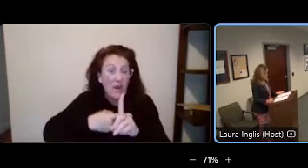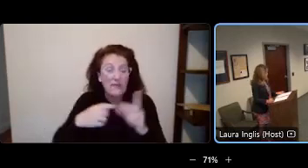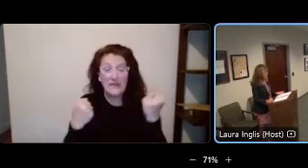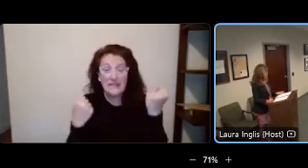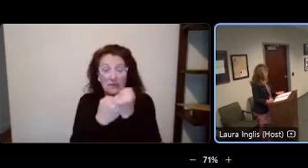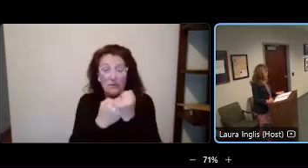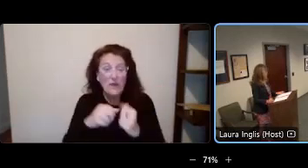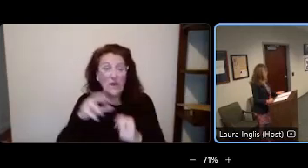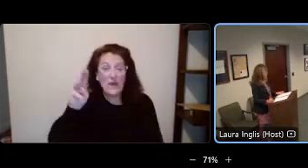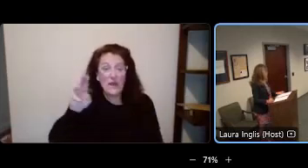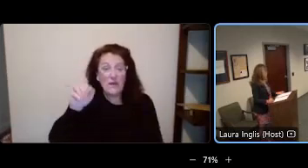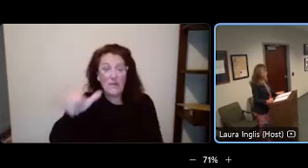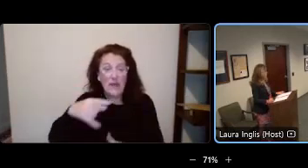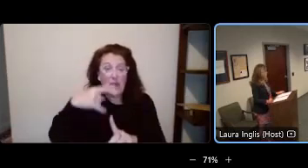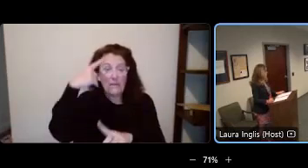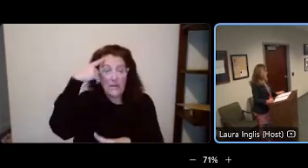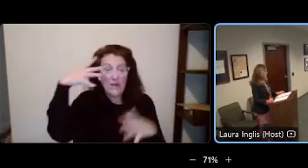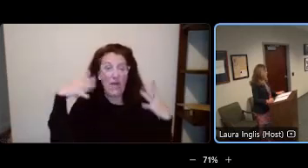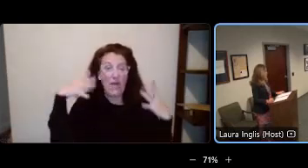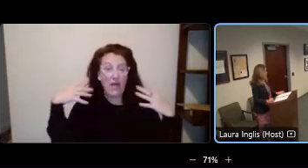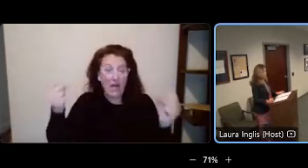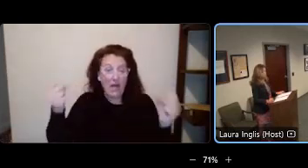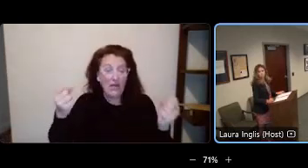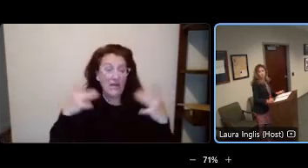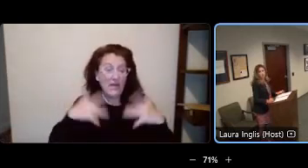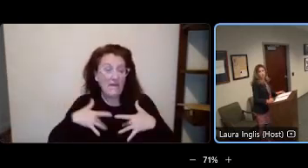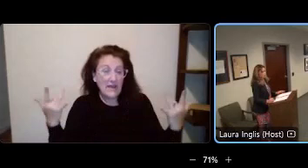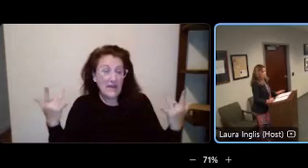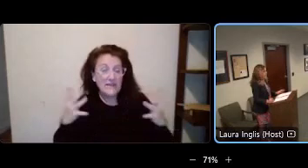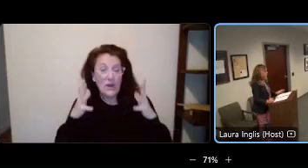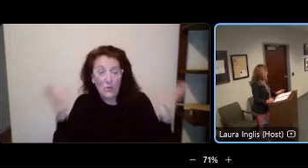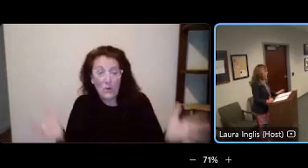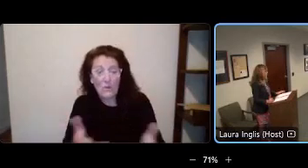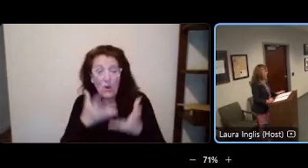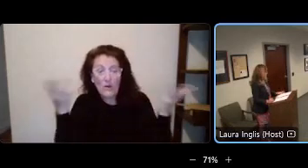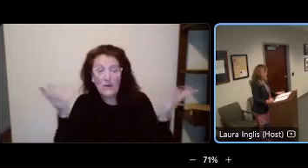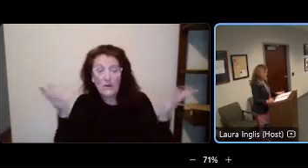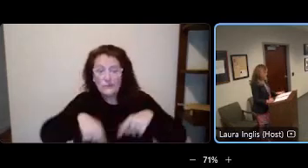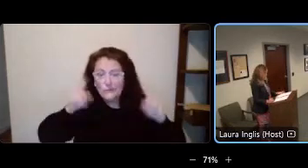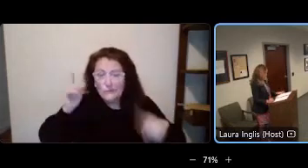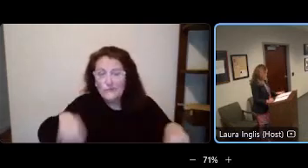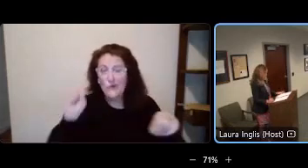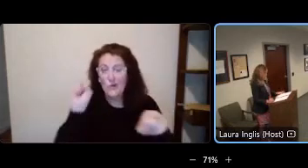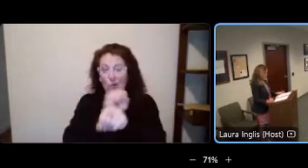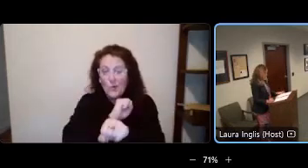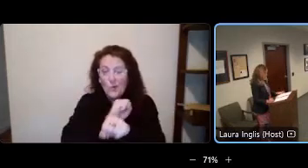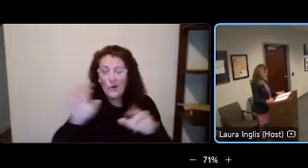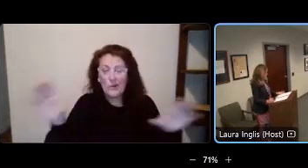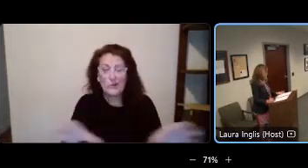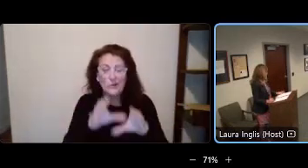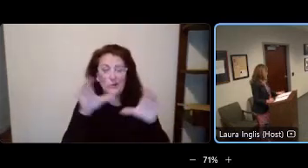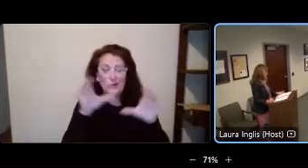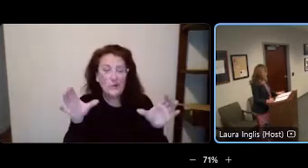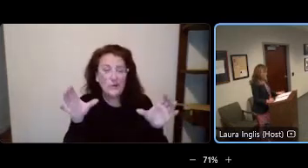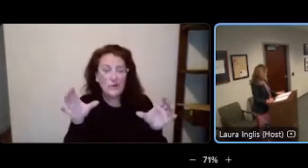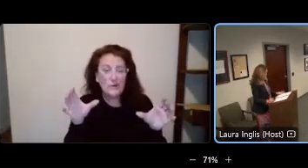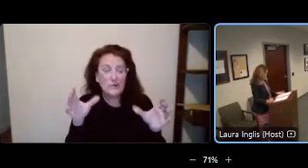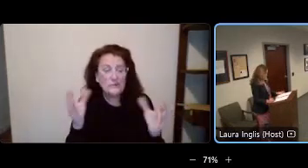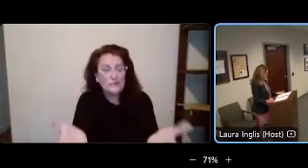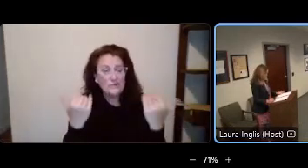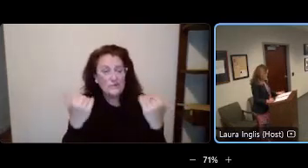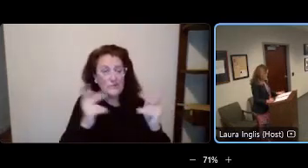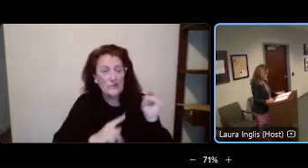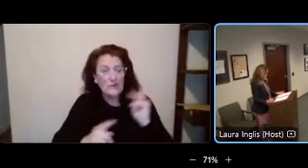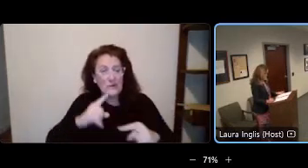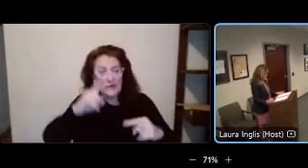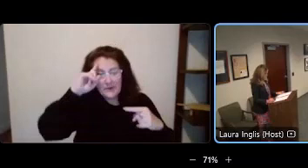Mental Health Awareness Month events by promoting all the great work that Dapo and the team are doing to get people thinking